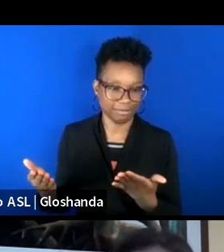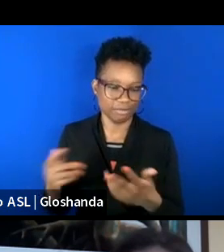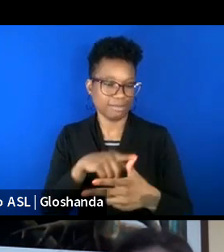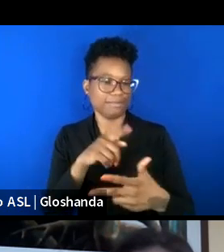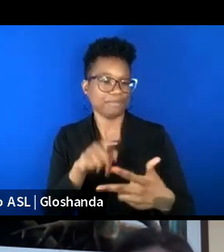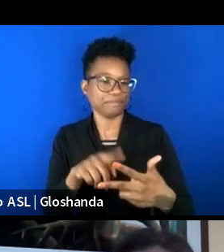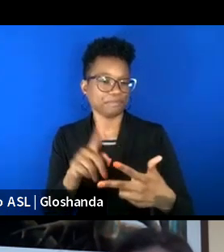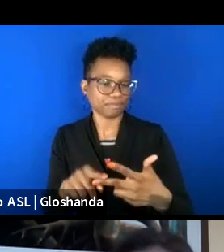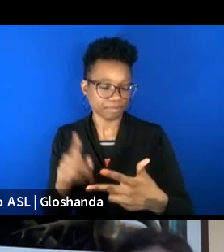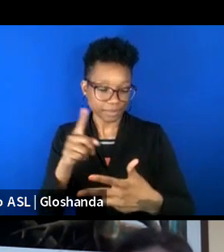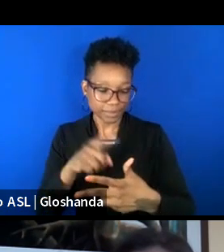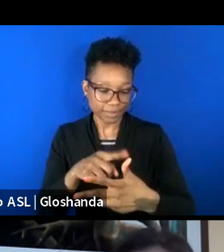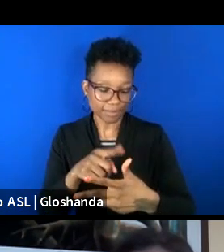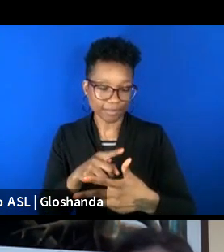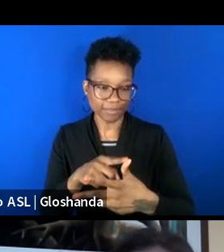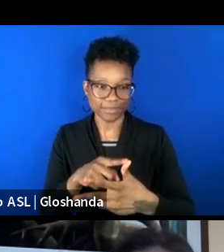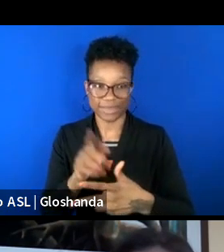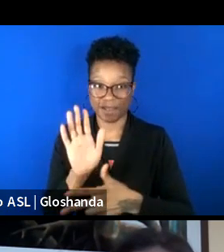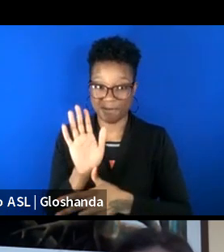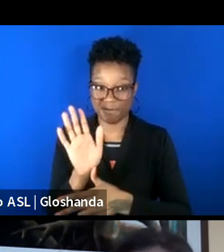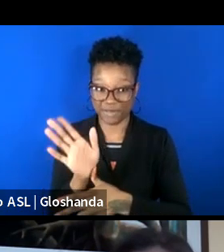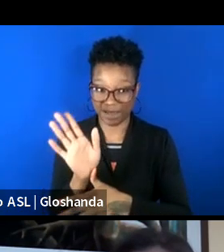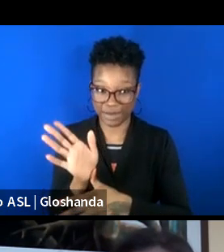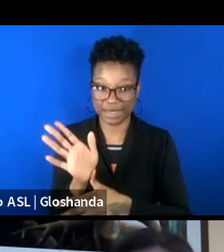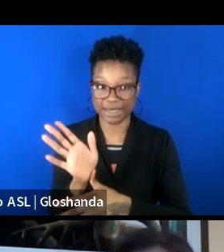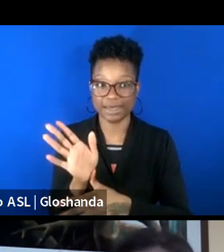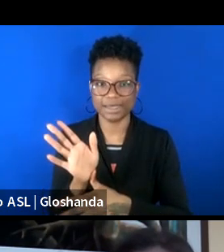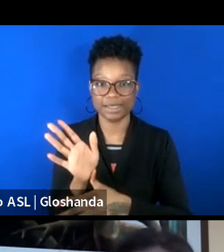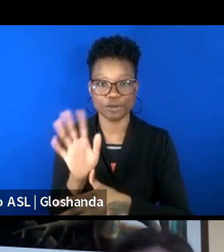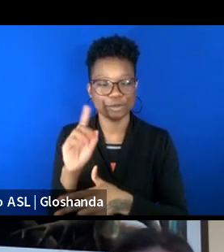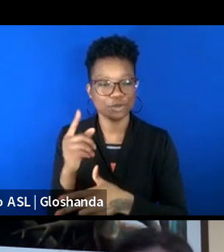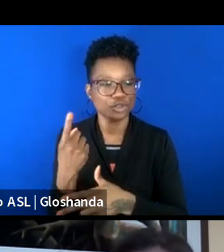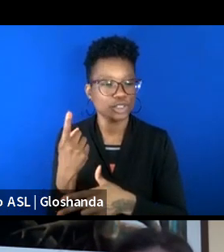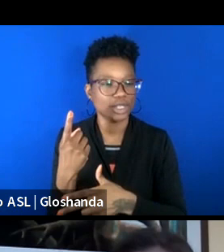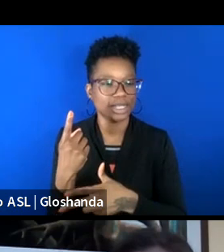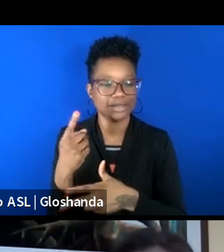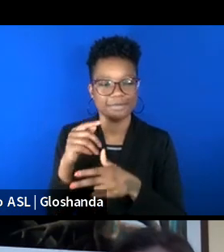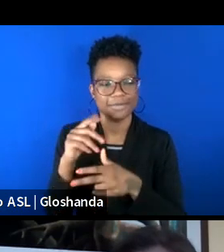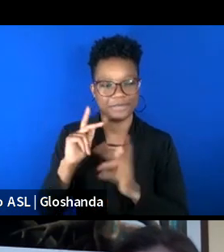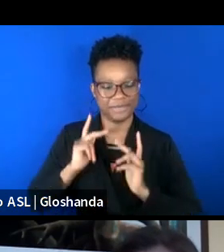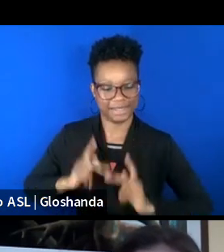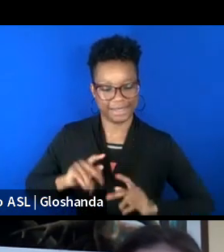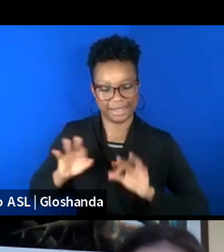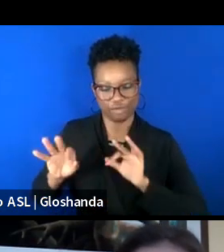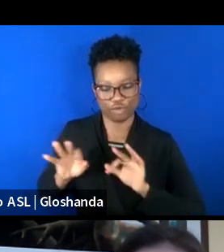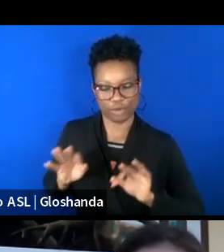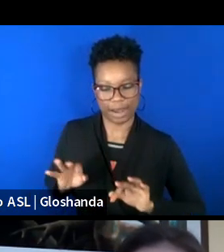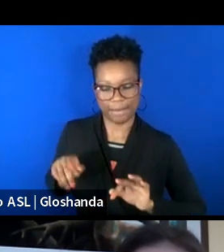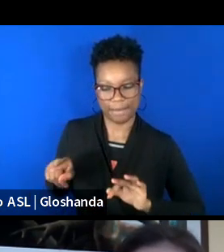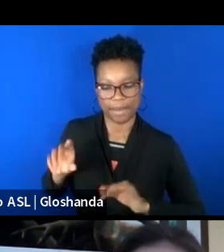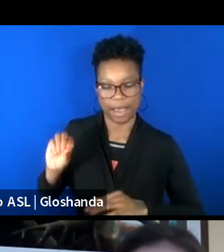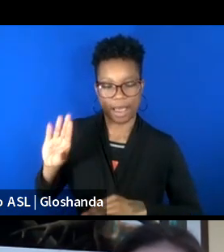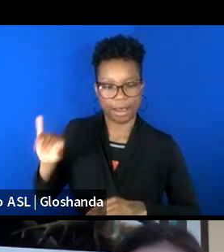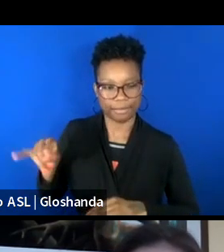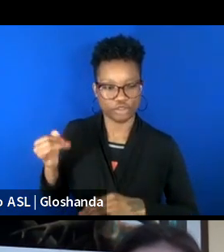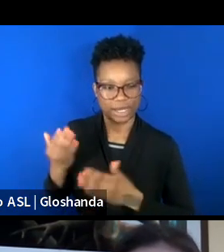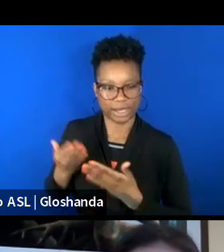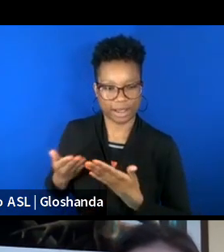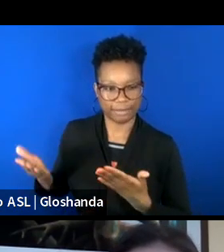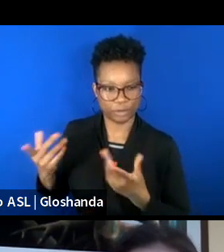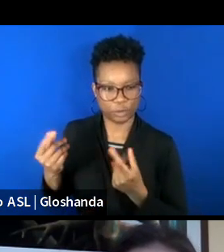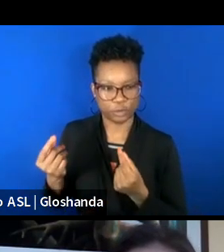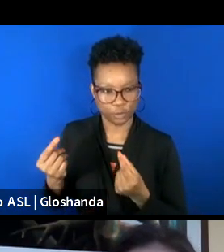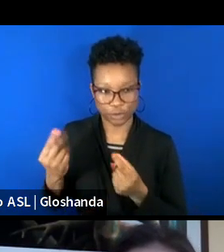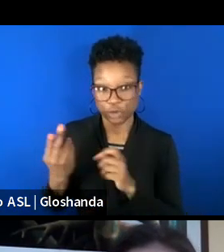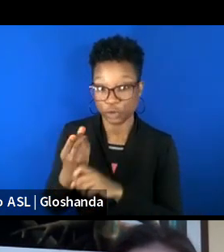steps are: first, take 5 minutes to just write a physical description of the object using your